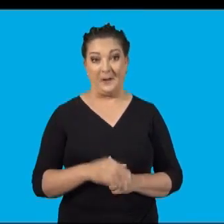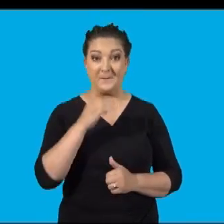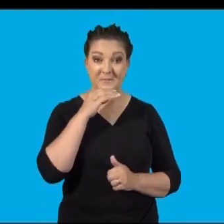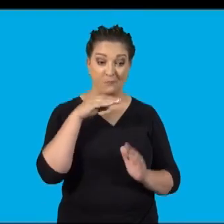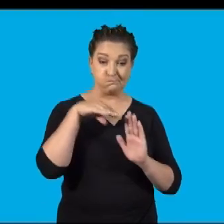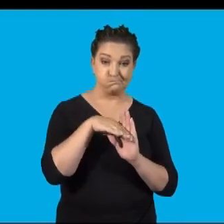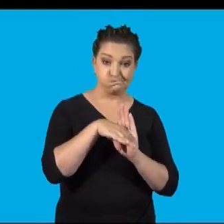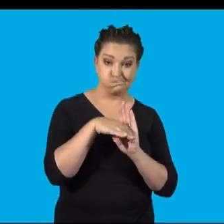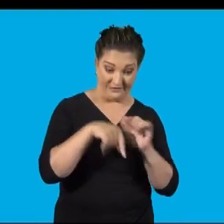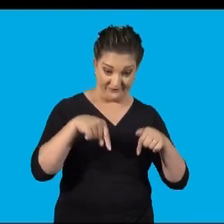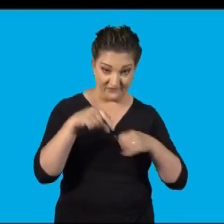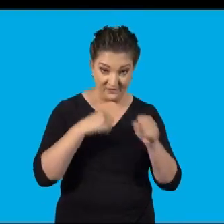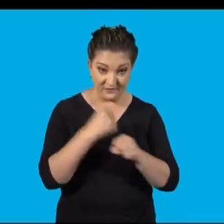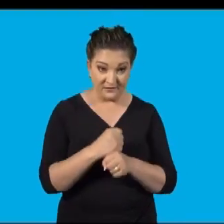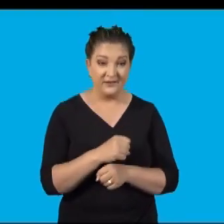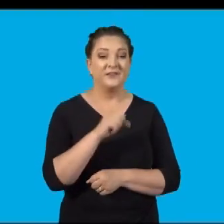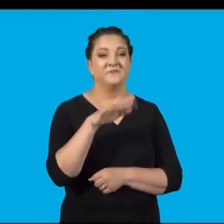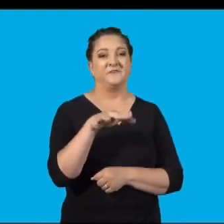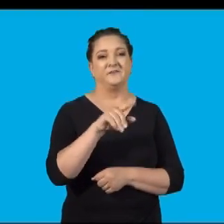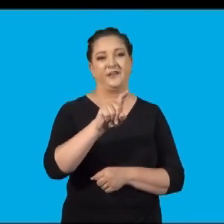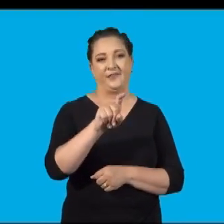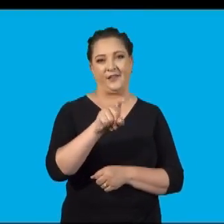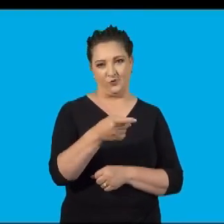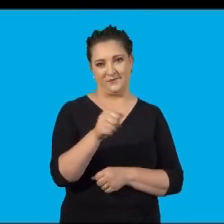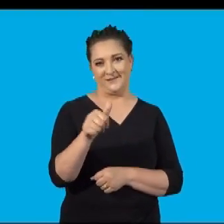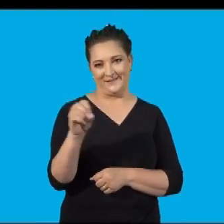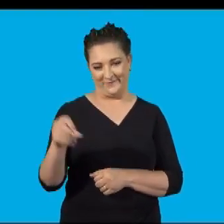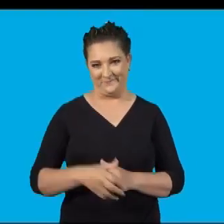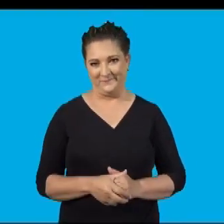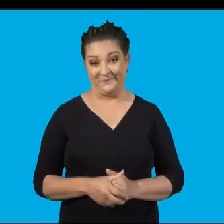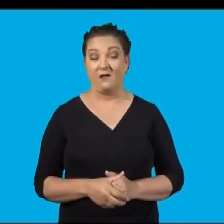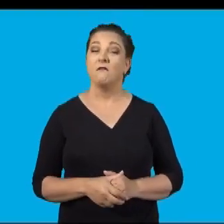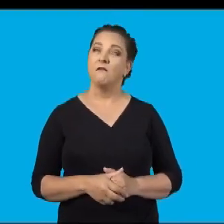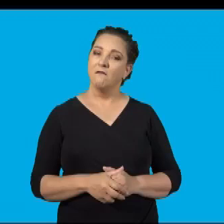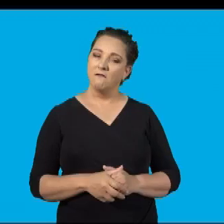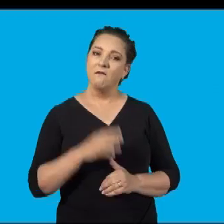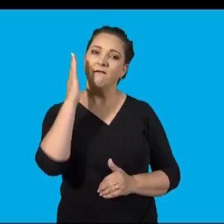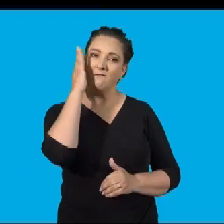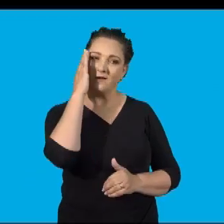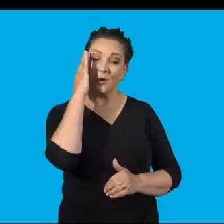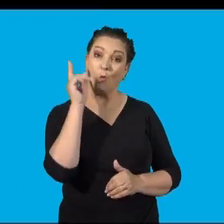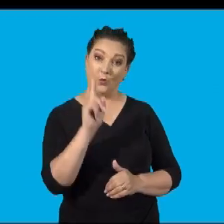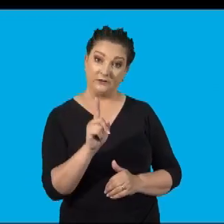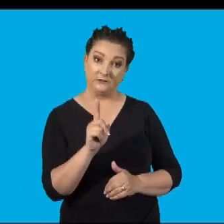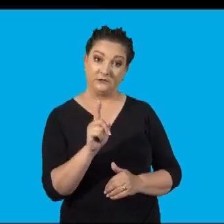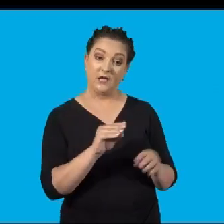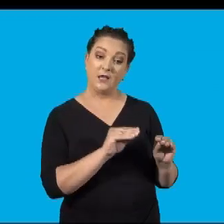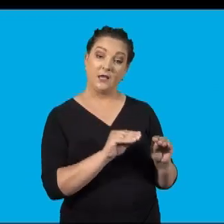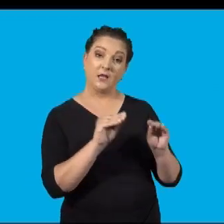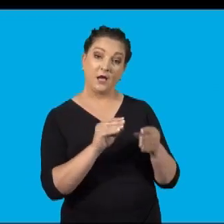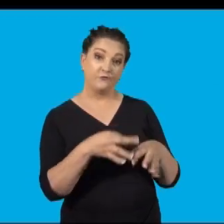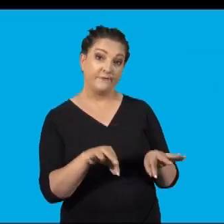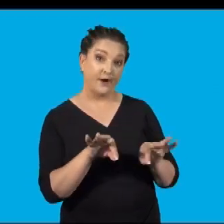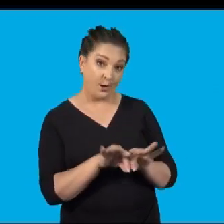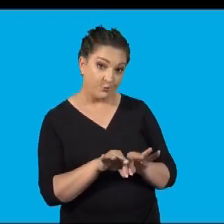15,600. So my depreciation for this year is 15,600. So I know that if I say